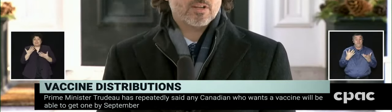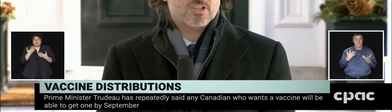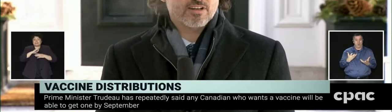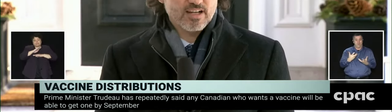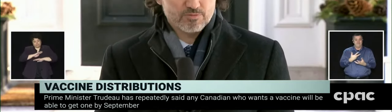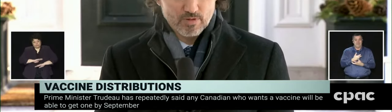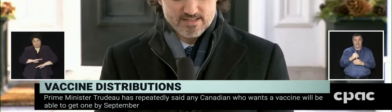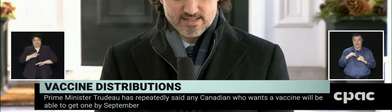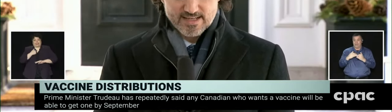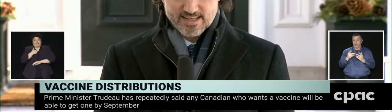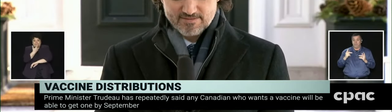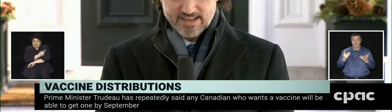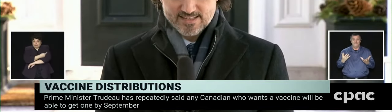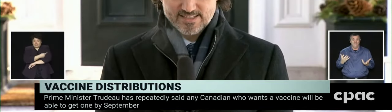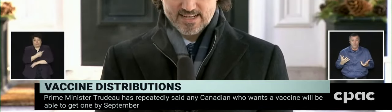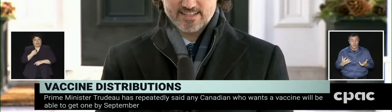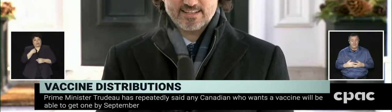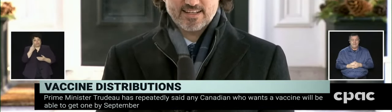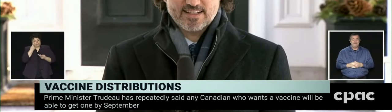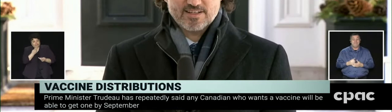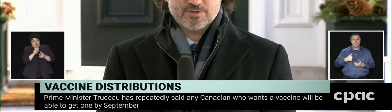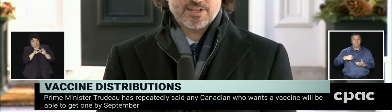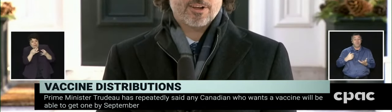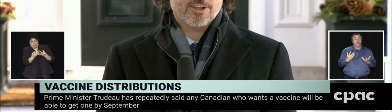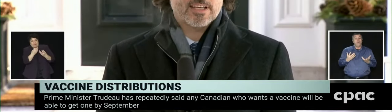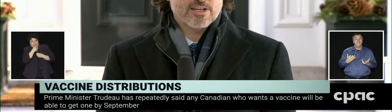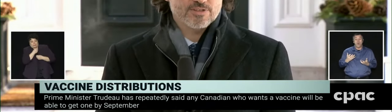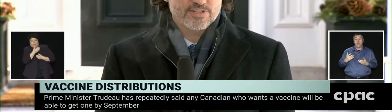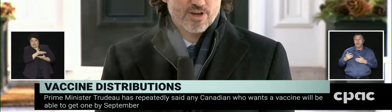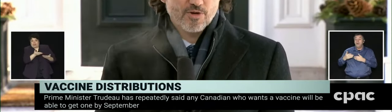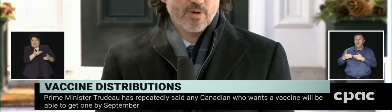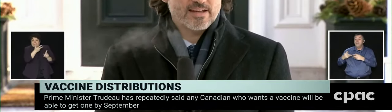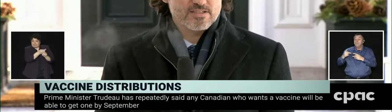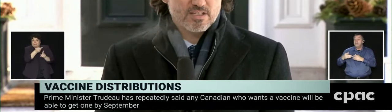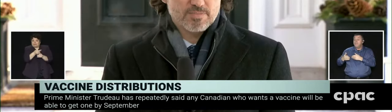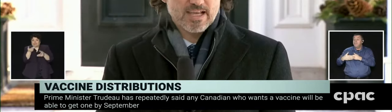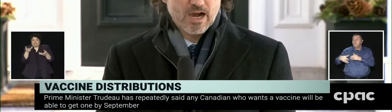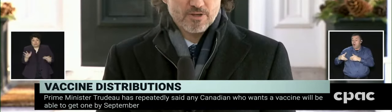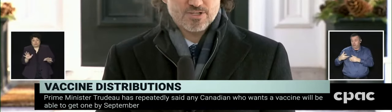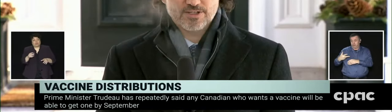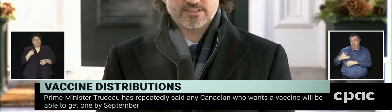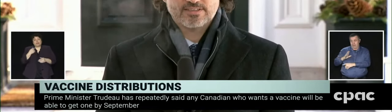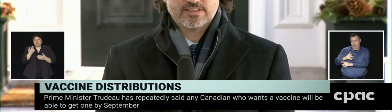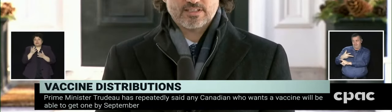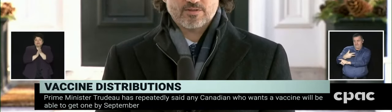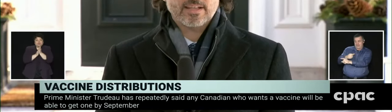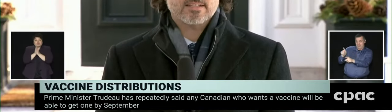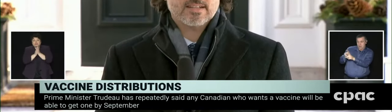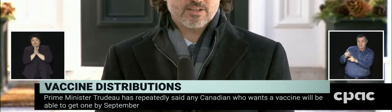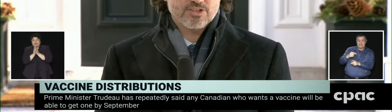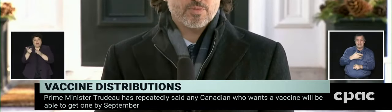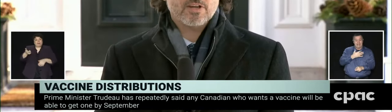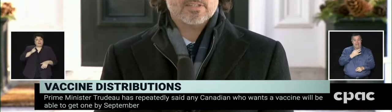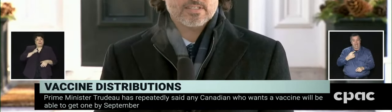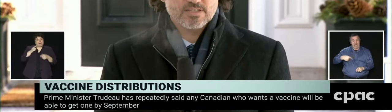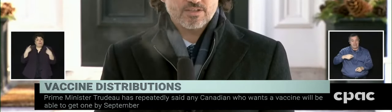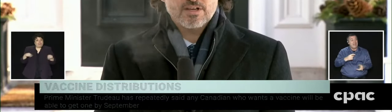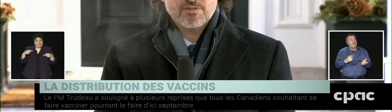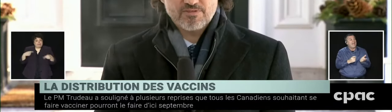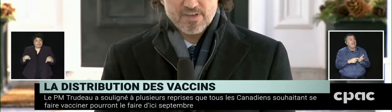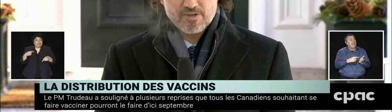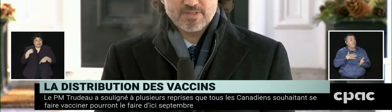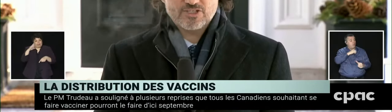of watching our loved ones get vaccinated. We're all eager to know when it's going to be our turn. Well, I can tell you we are